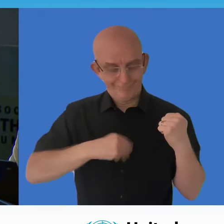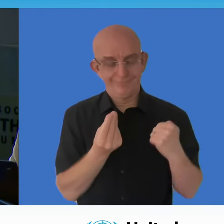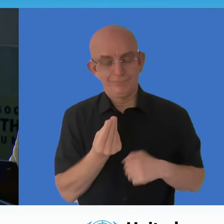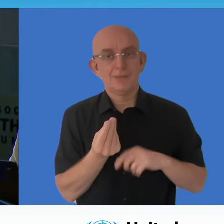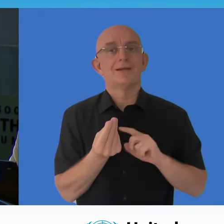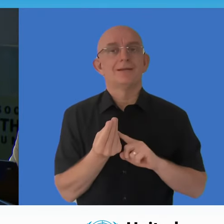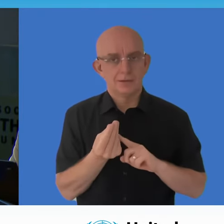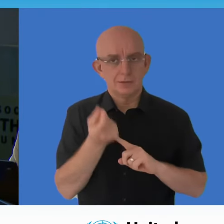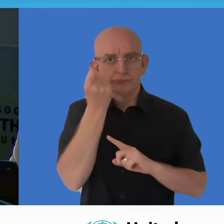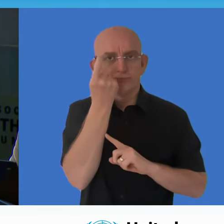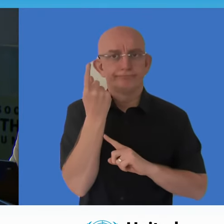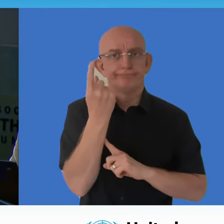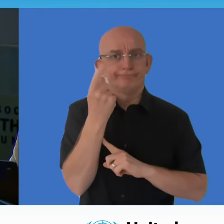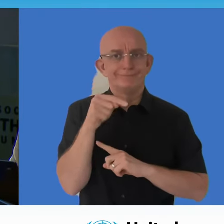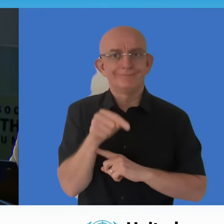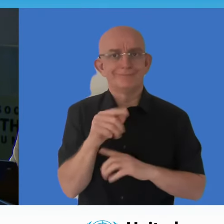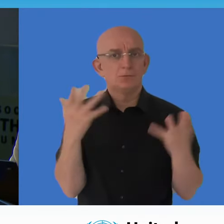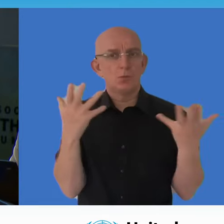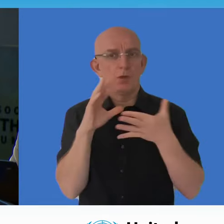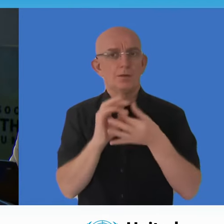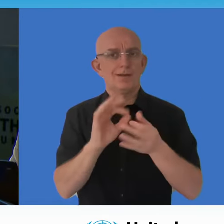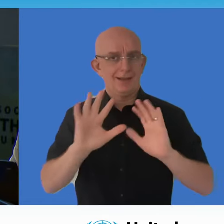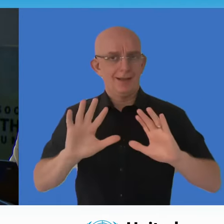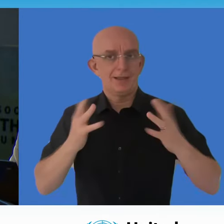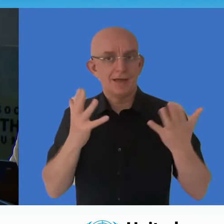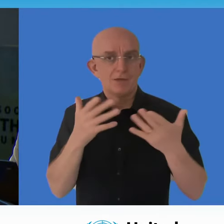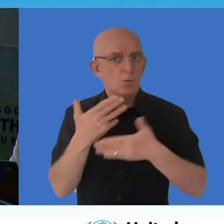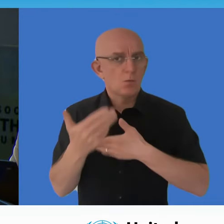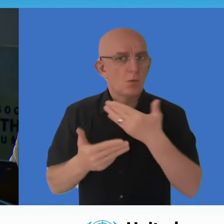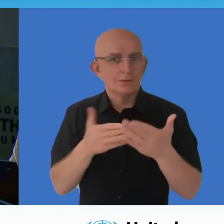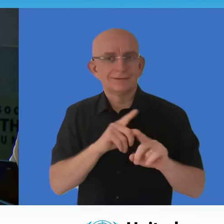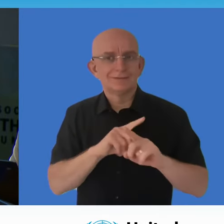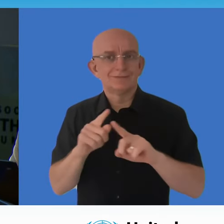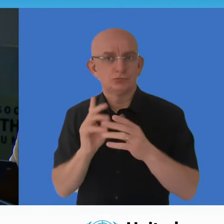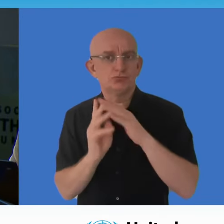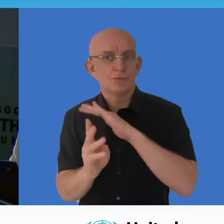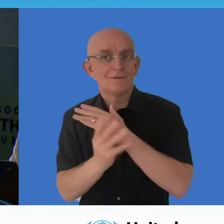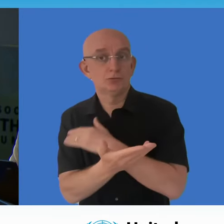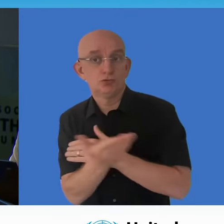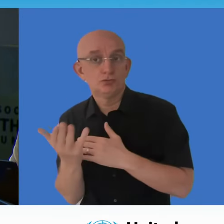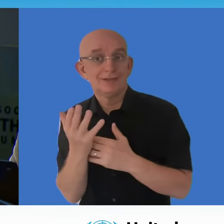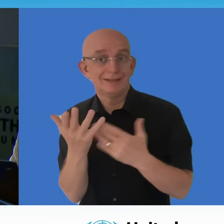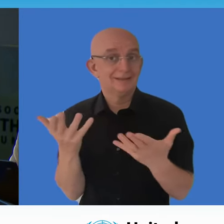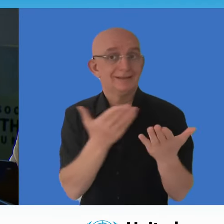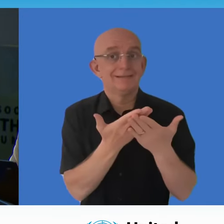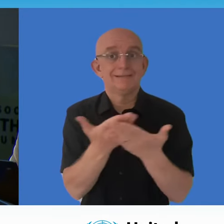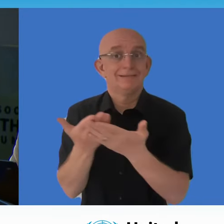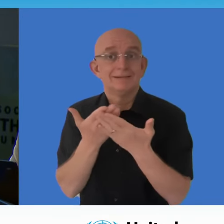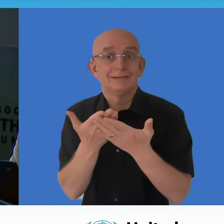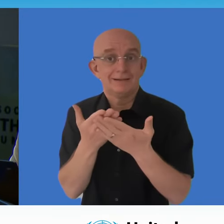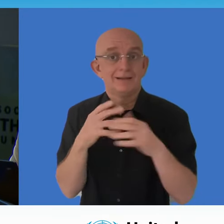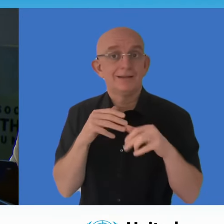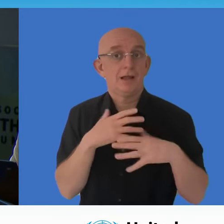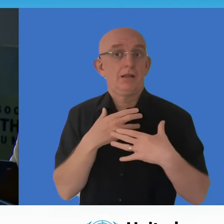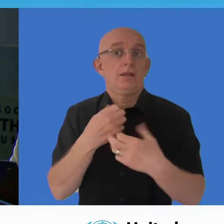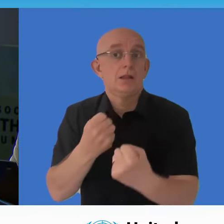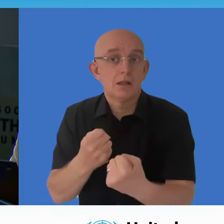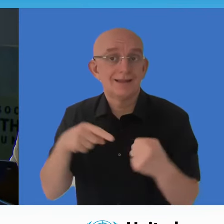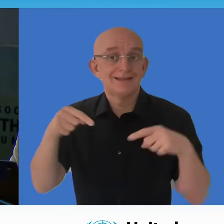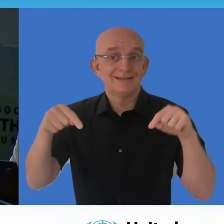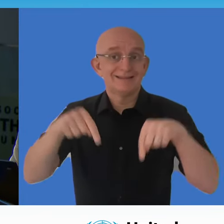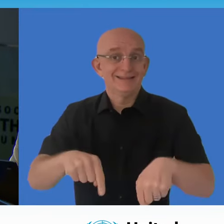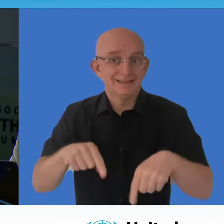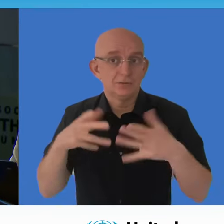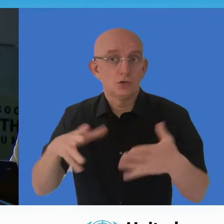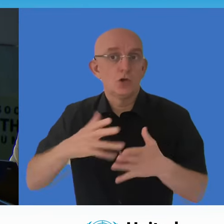asylum seekers, from leaving their home to arriving to a new country. Give refugees and asylum seekers opportunities, a second chance,